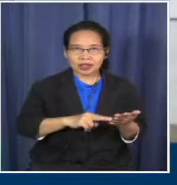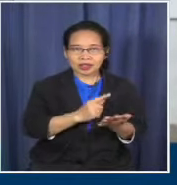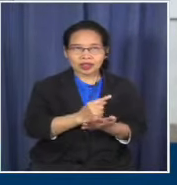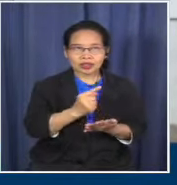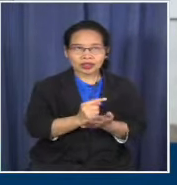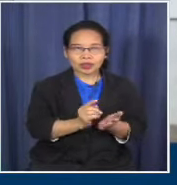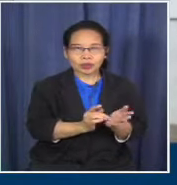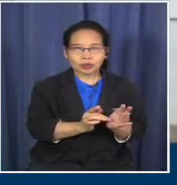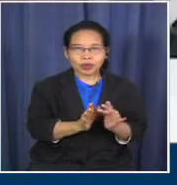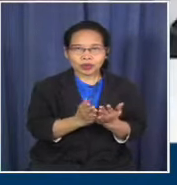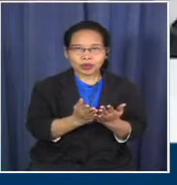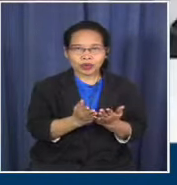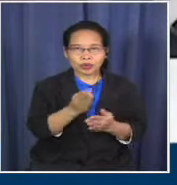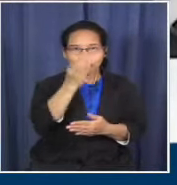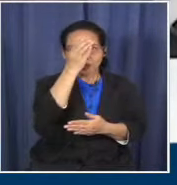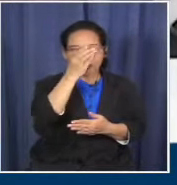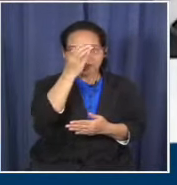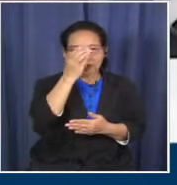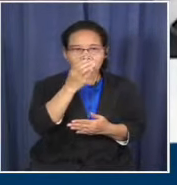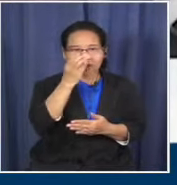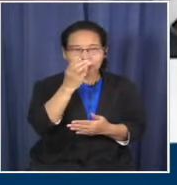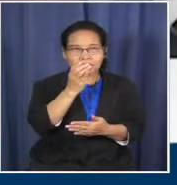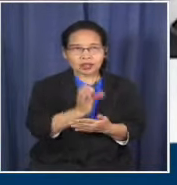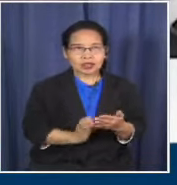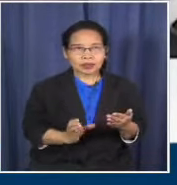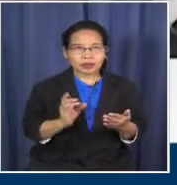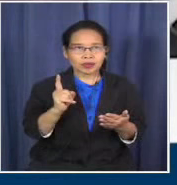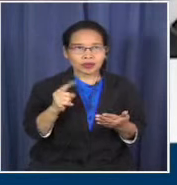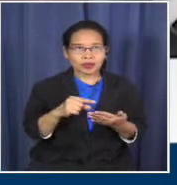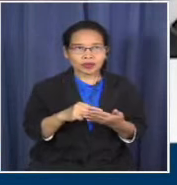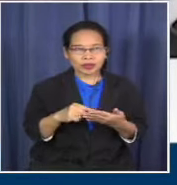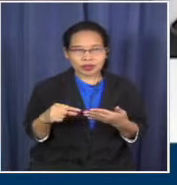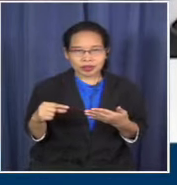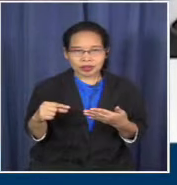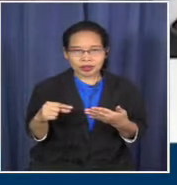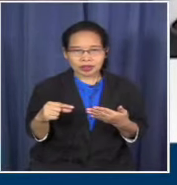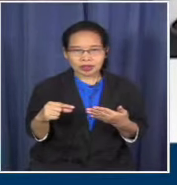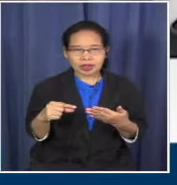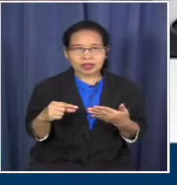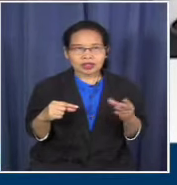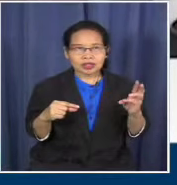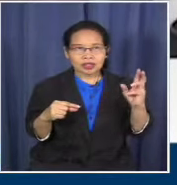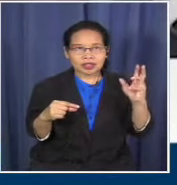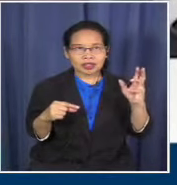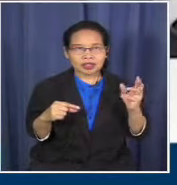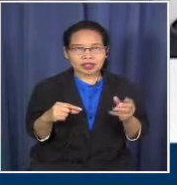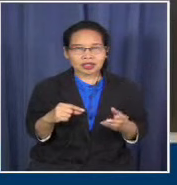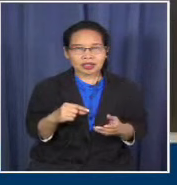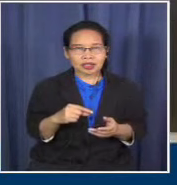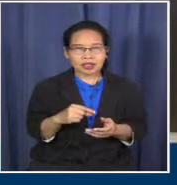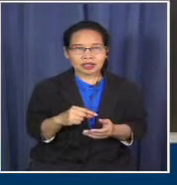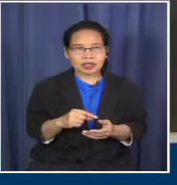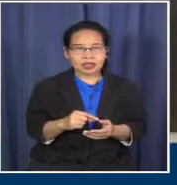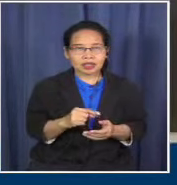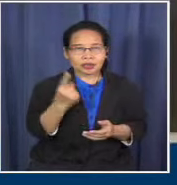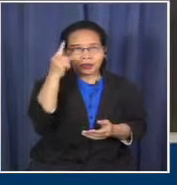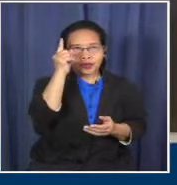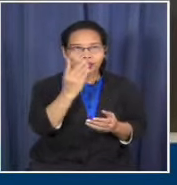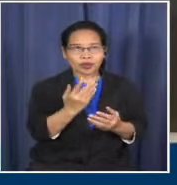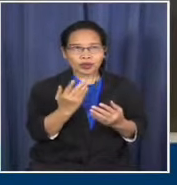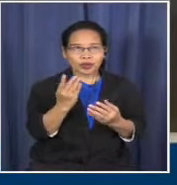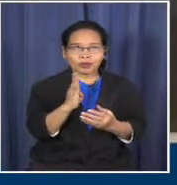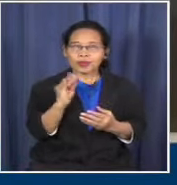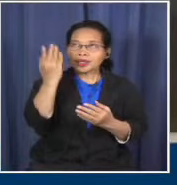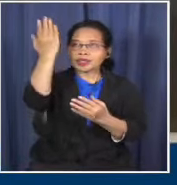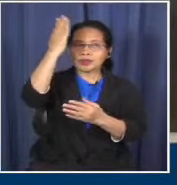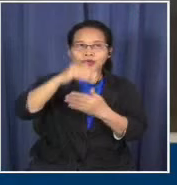of Colossians. Colossians chapter 1, verse 16. For by him